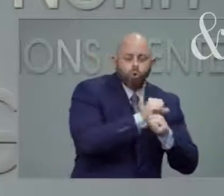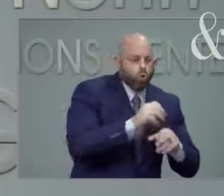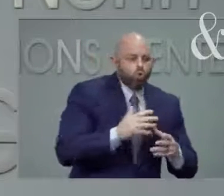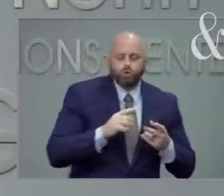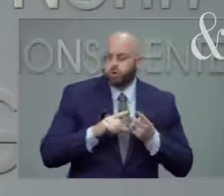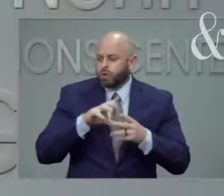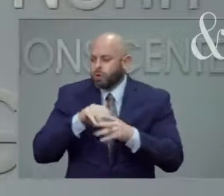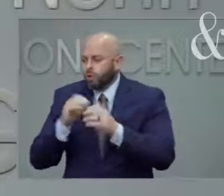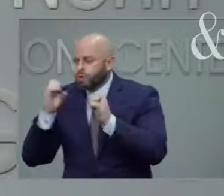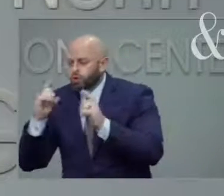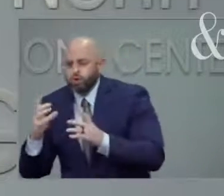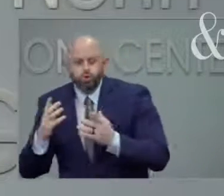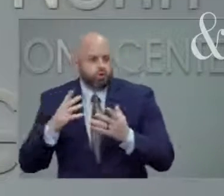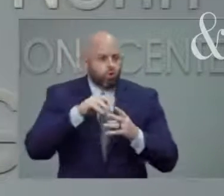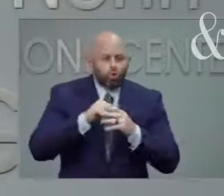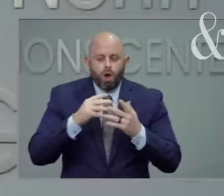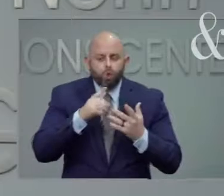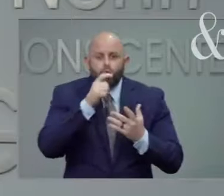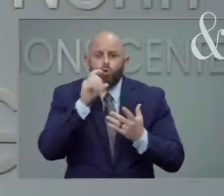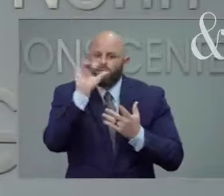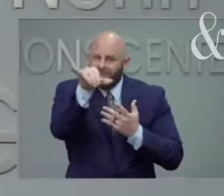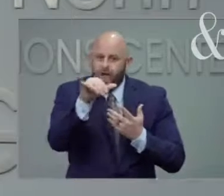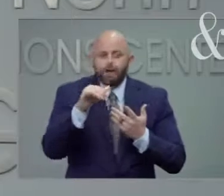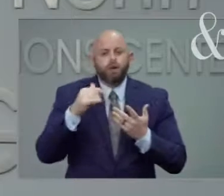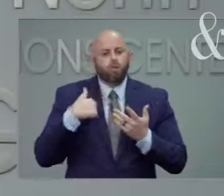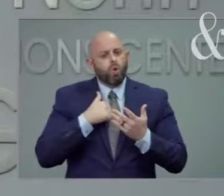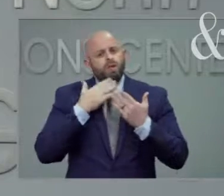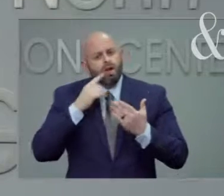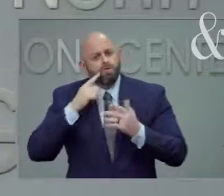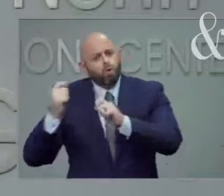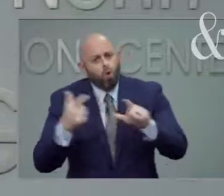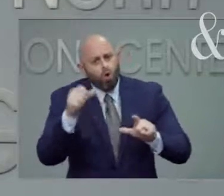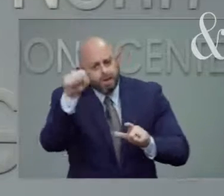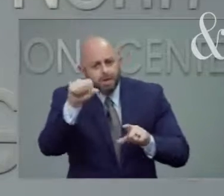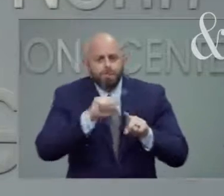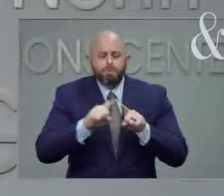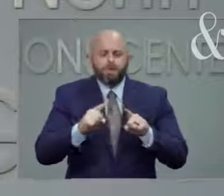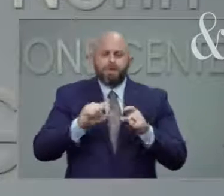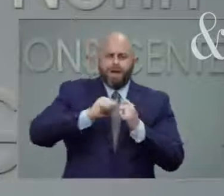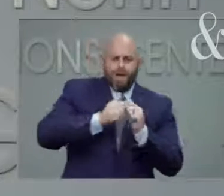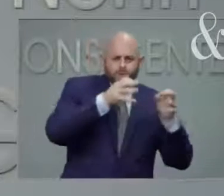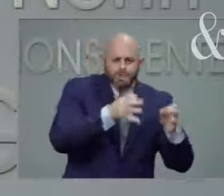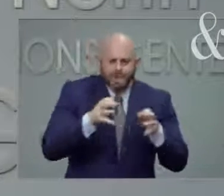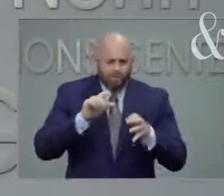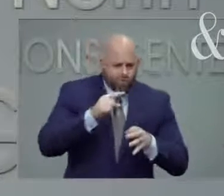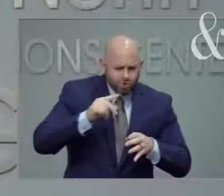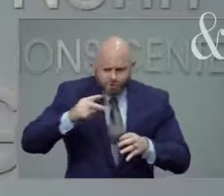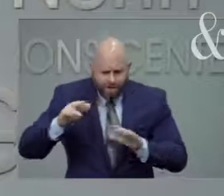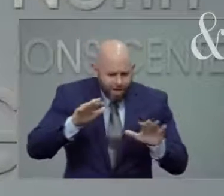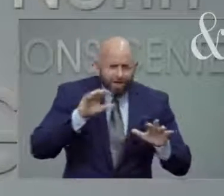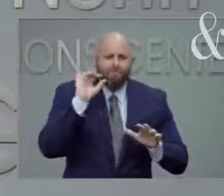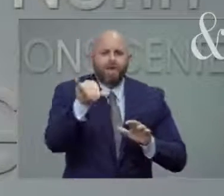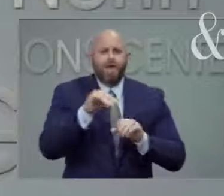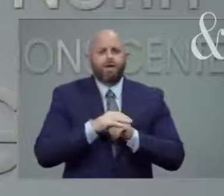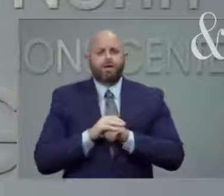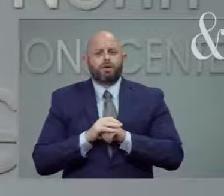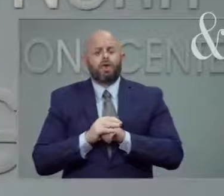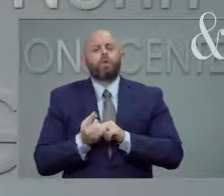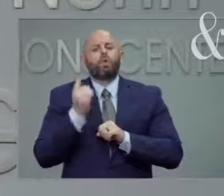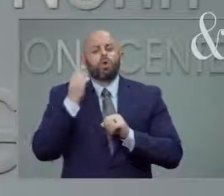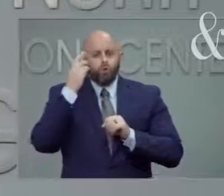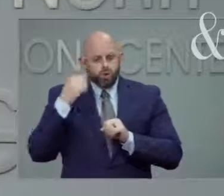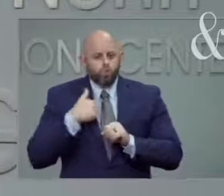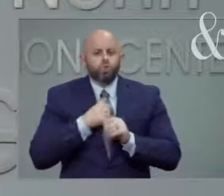frontline jobs, and we're really grateful for that. So, one of the reasons why we're beginning this